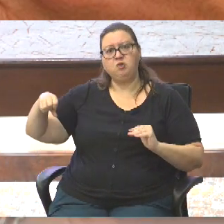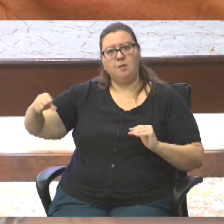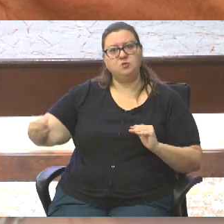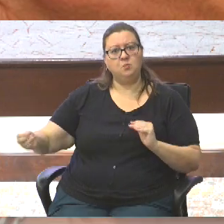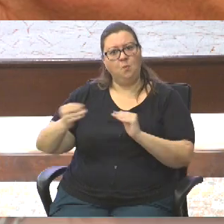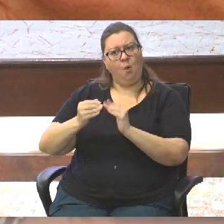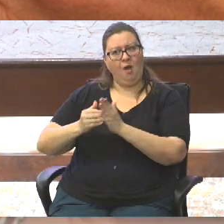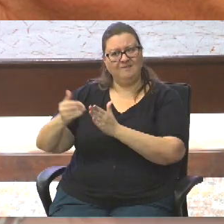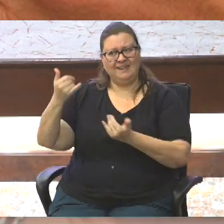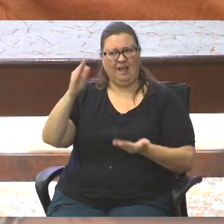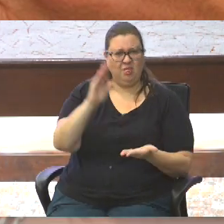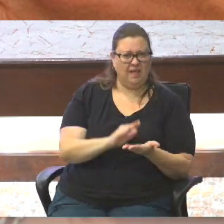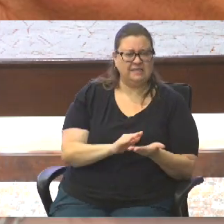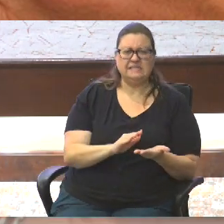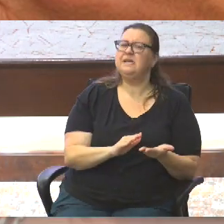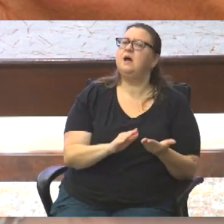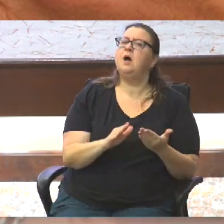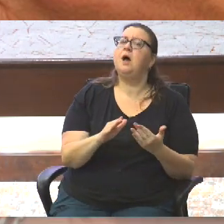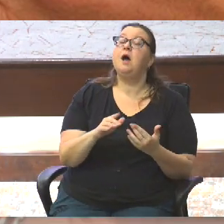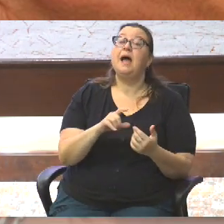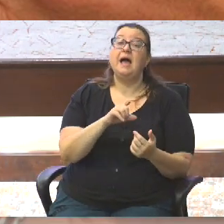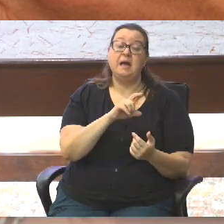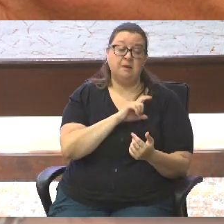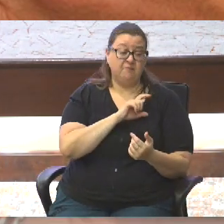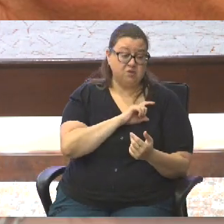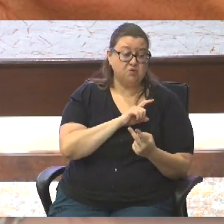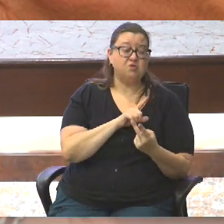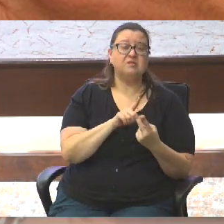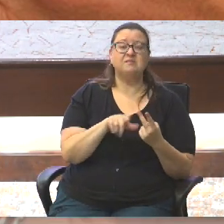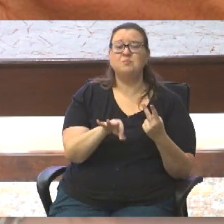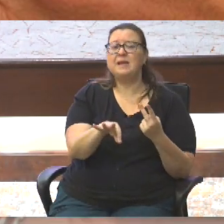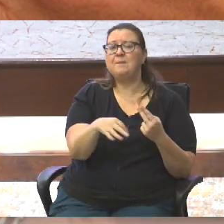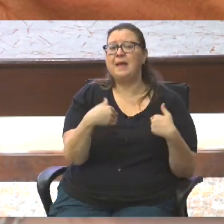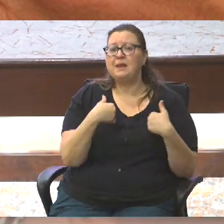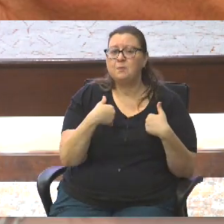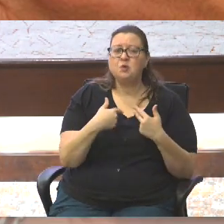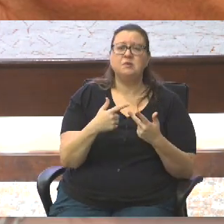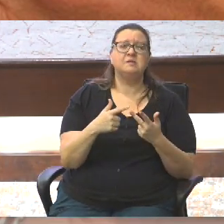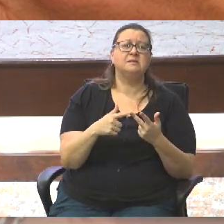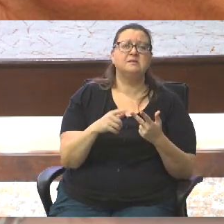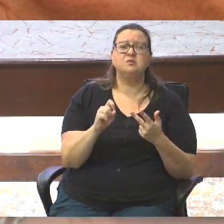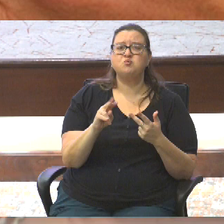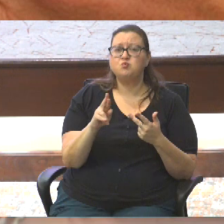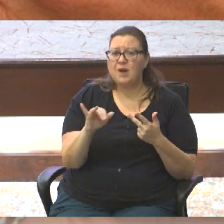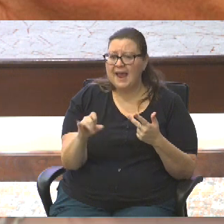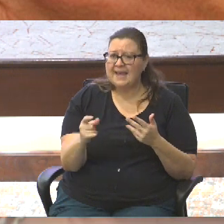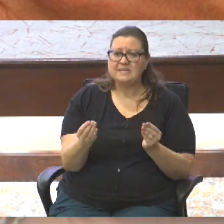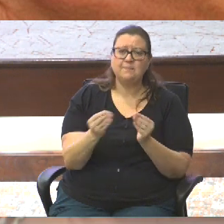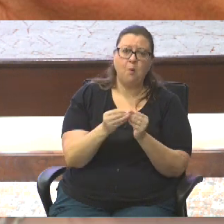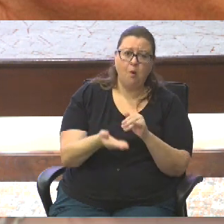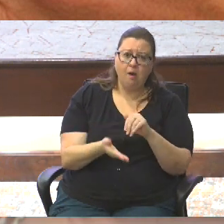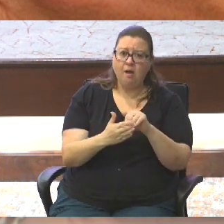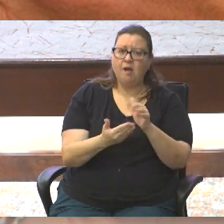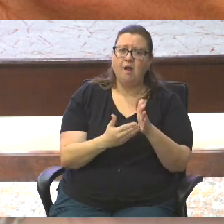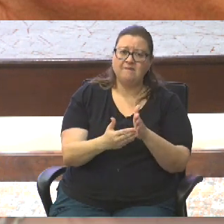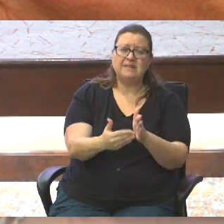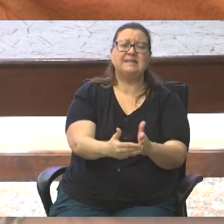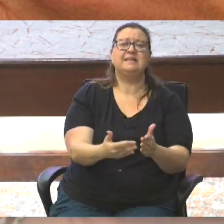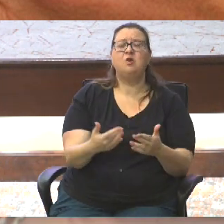calls for animal protection officers and strays, as well as seeing an increase in demand for surrender